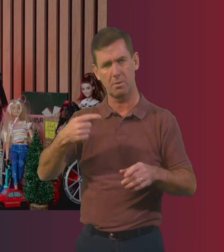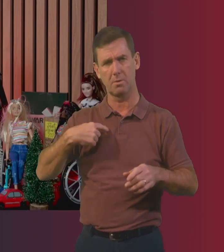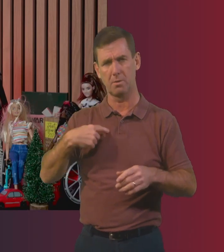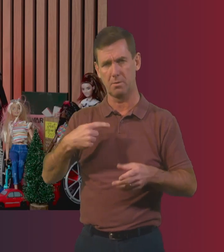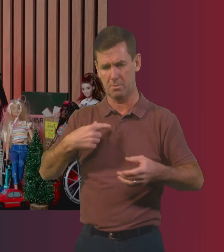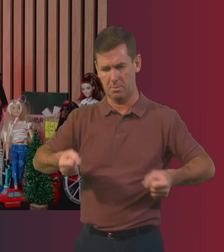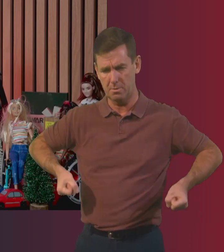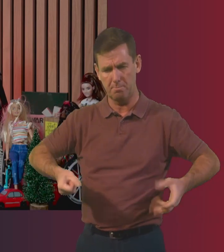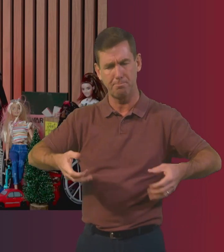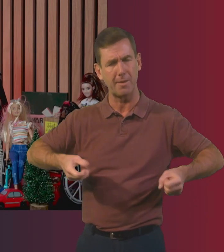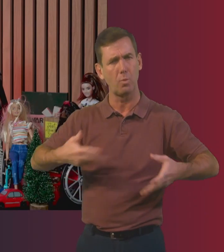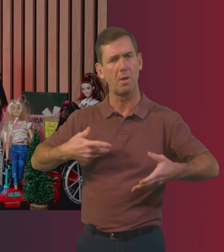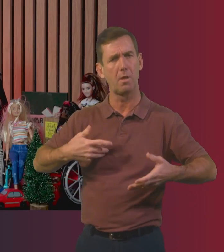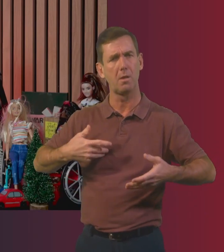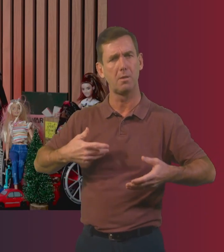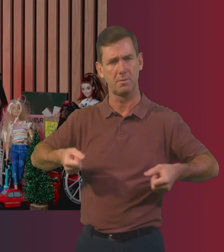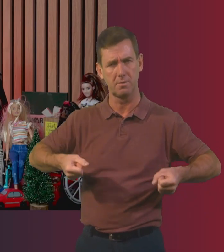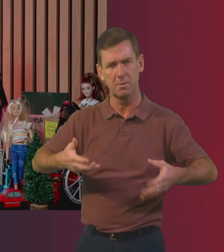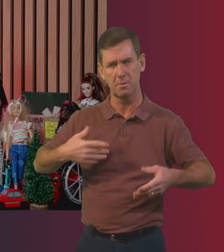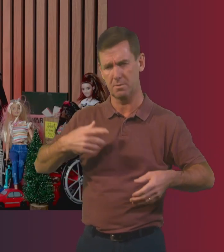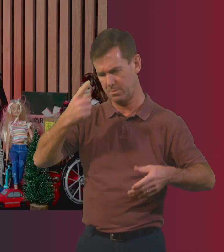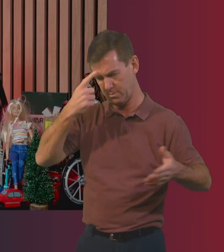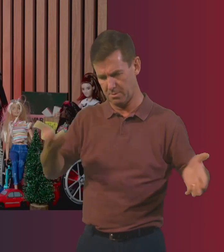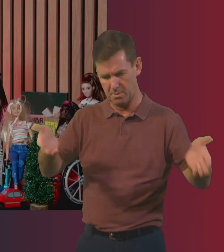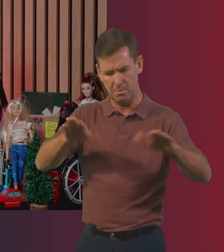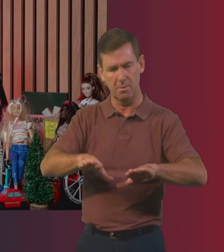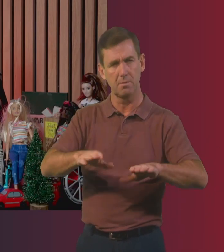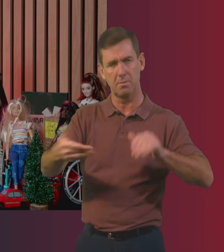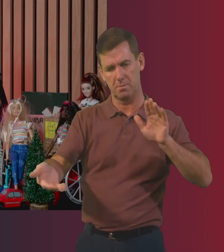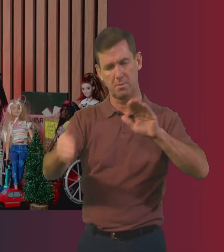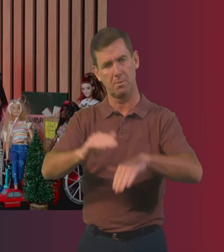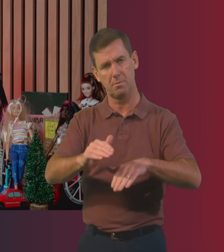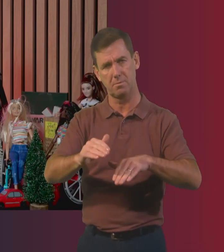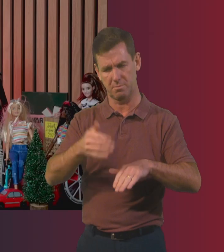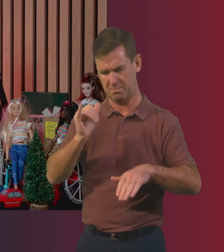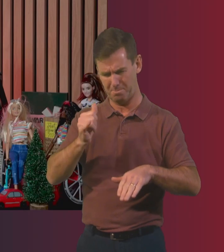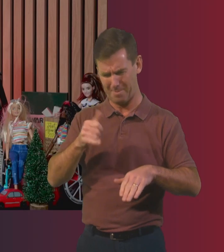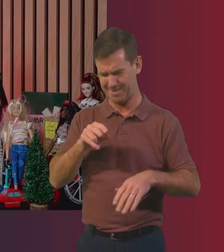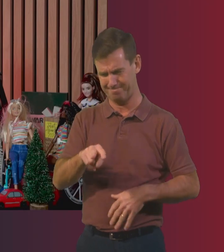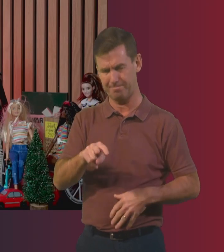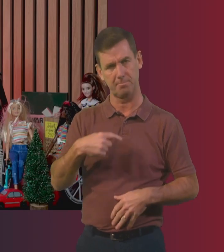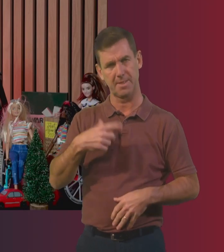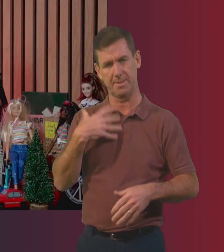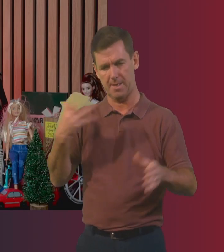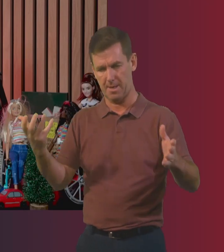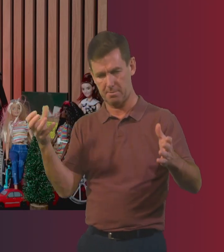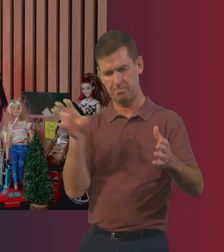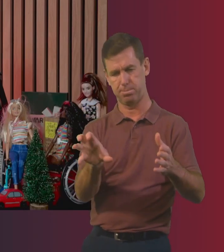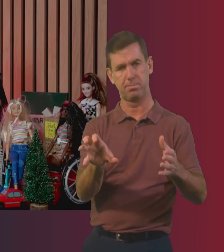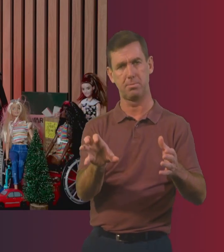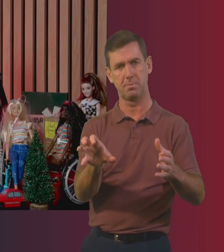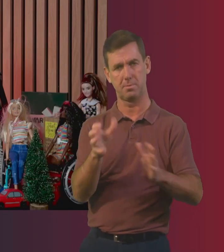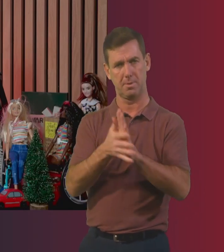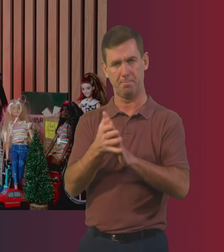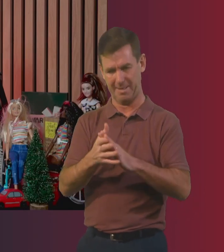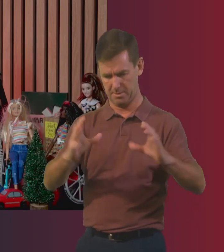even if you've got like a small manual chair or a manual chair that collapses, you might eventually upgrade and get something that you attach onto it that doesn't